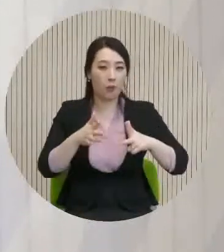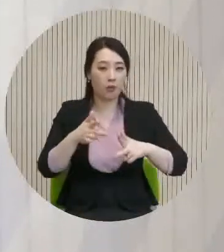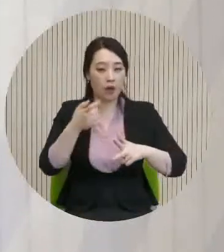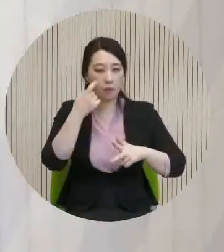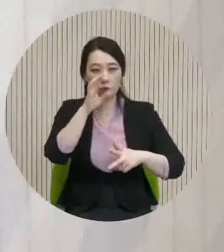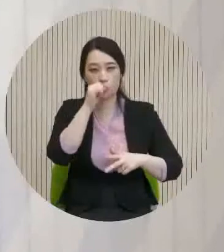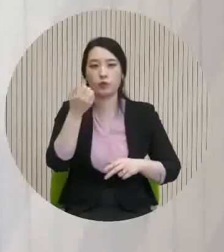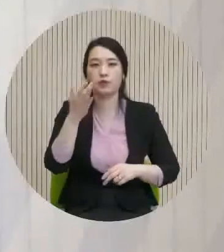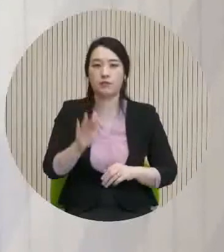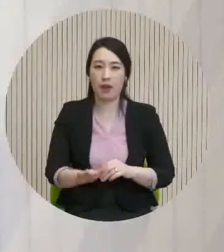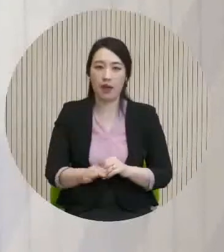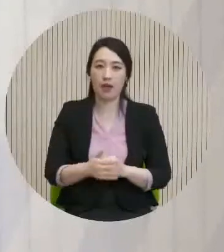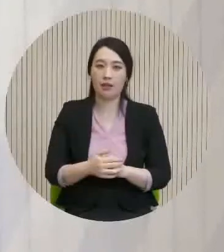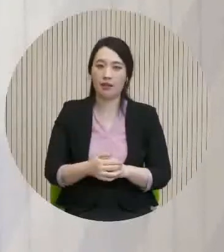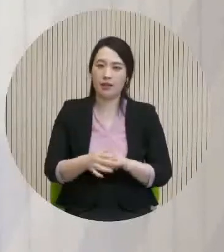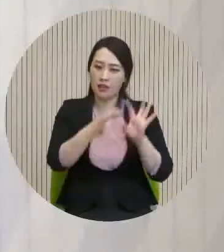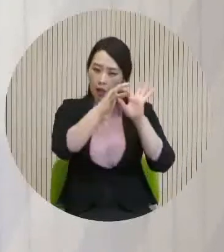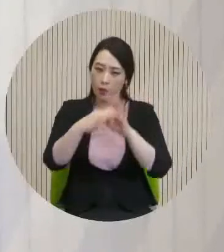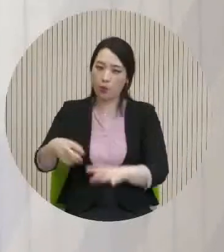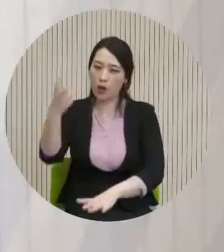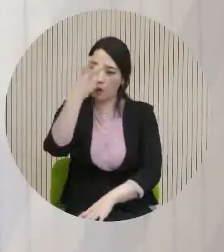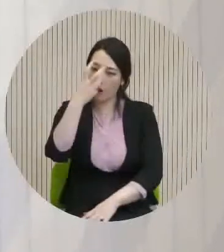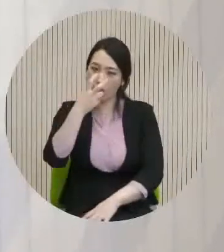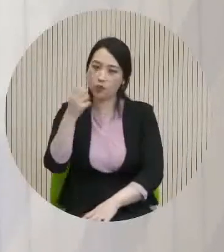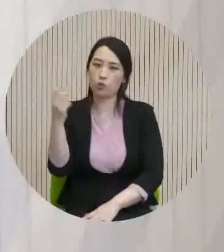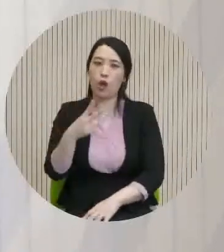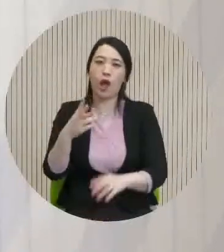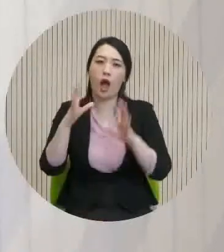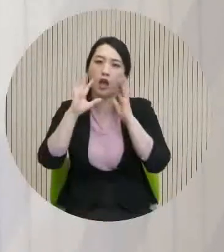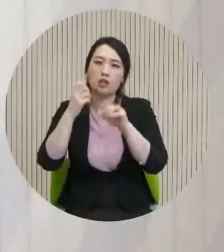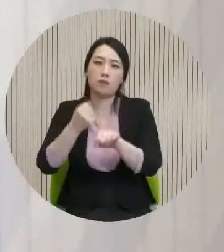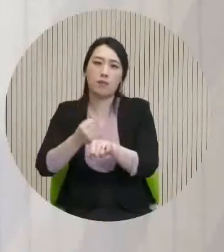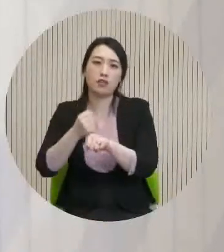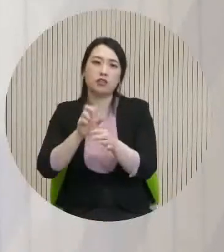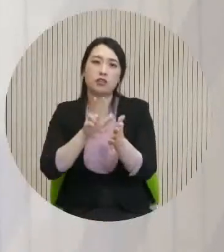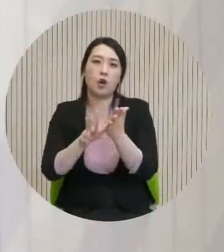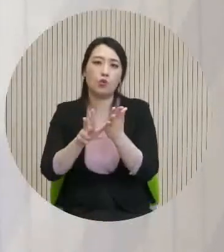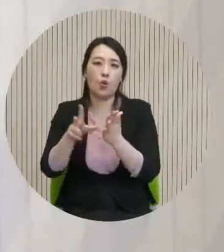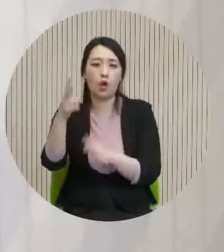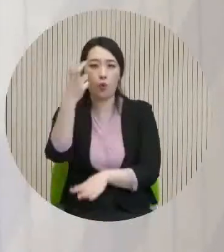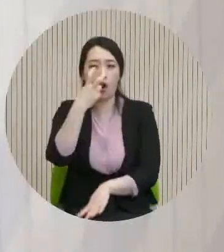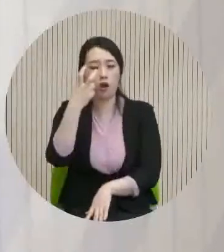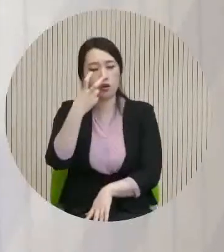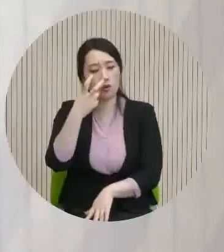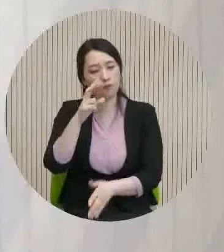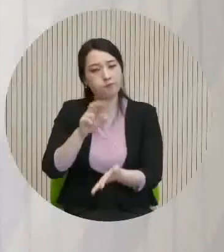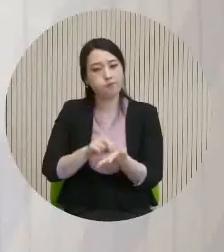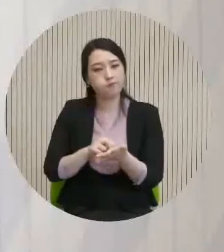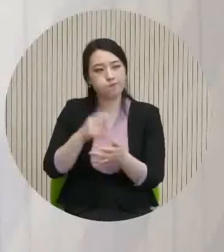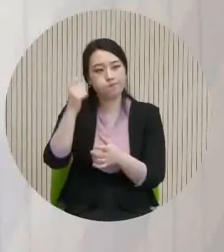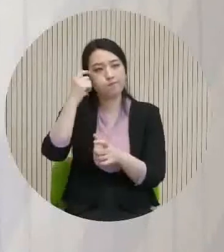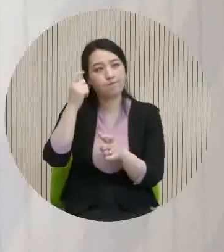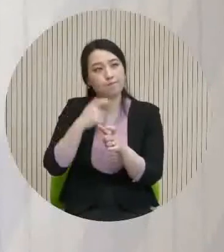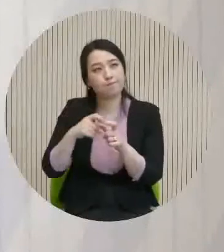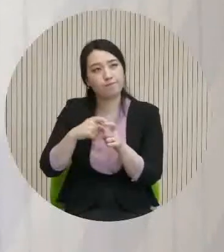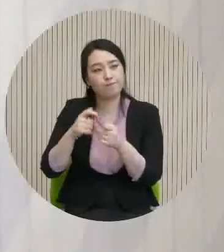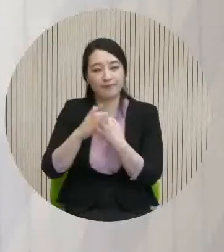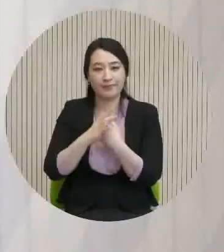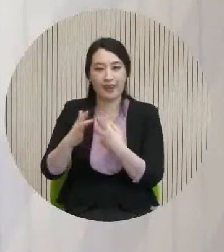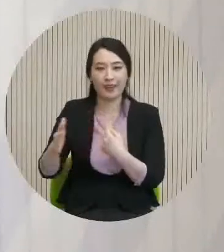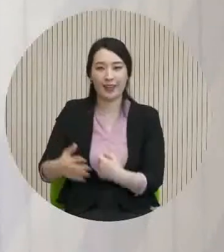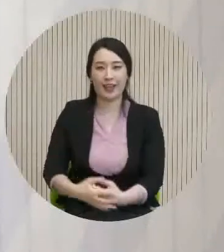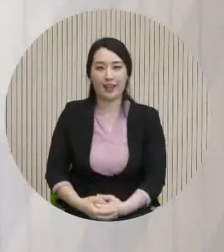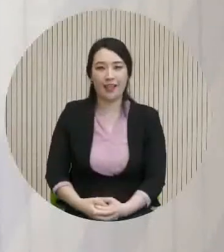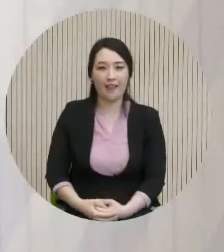can make it, or we can develop applications, but it may be very difficult to manage the data on the applications and the